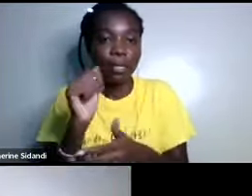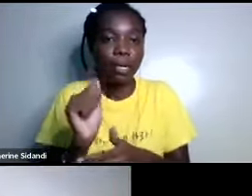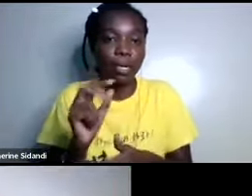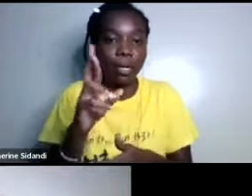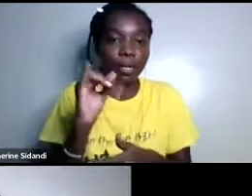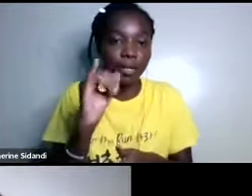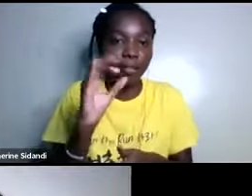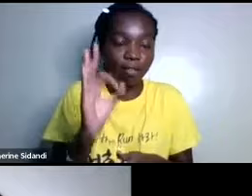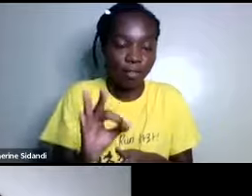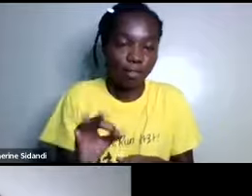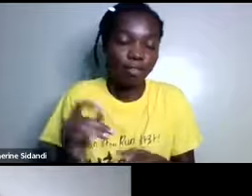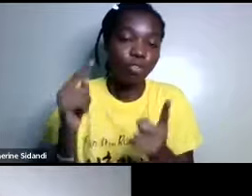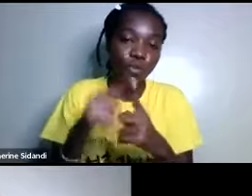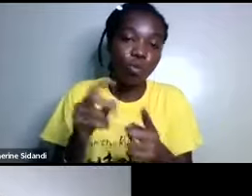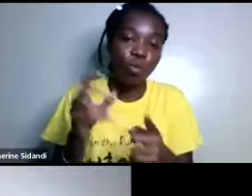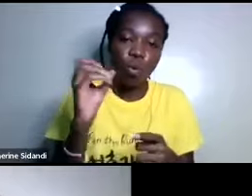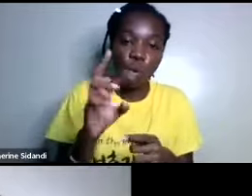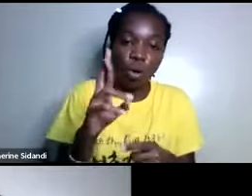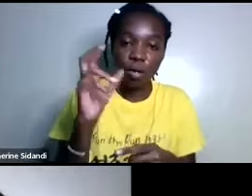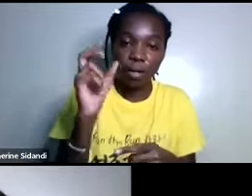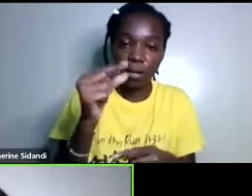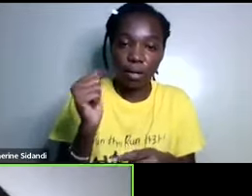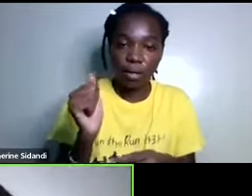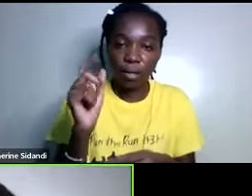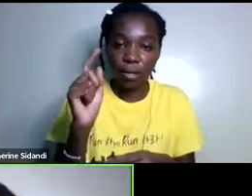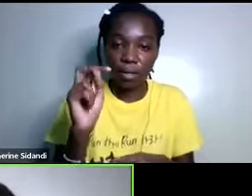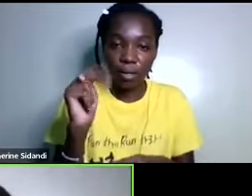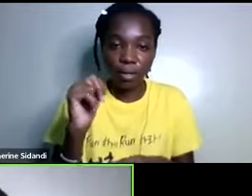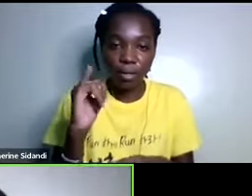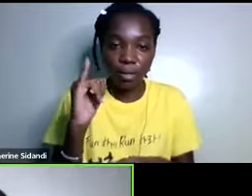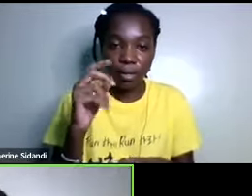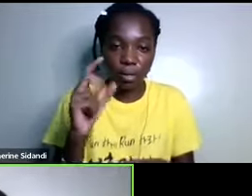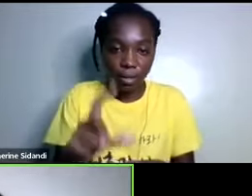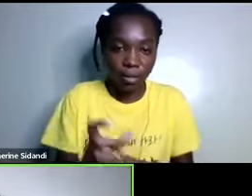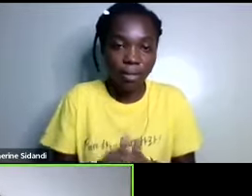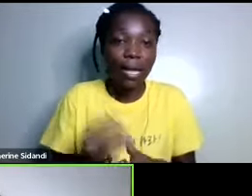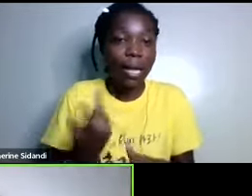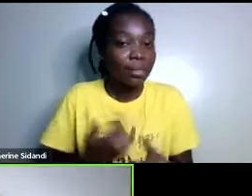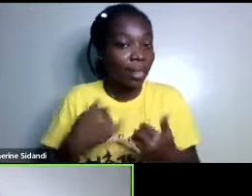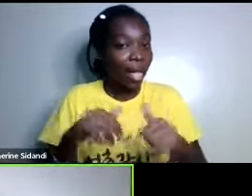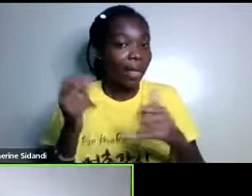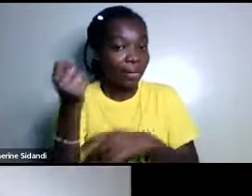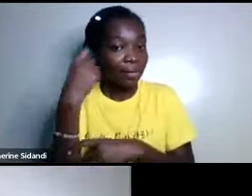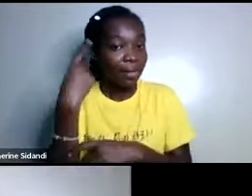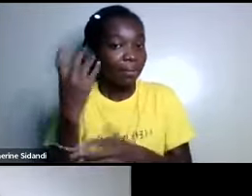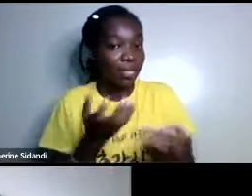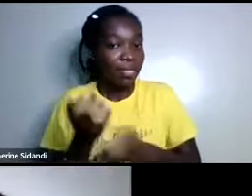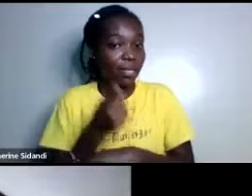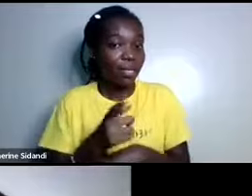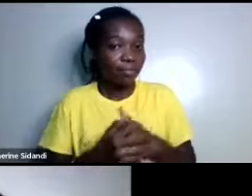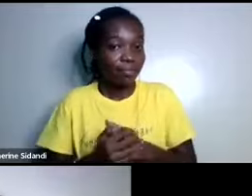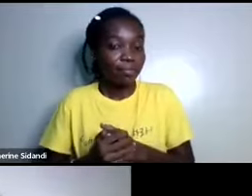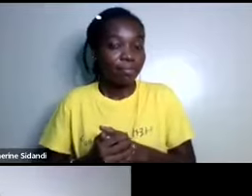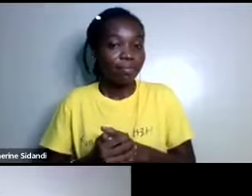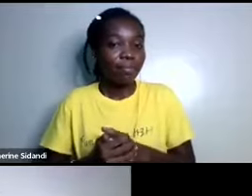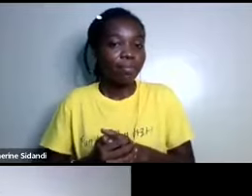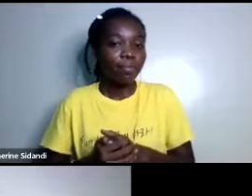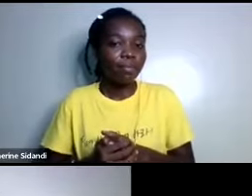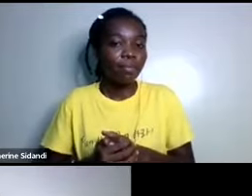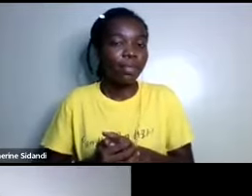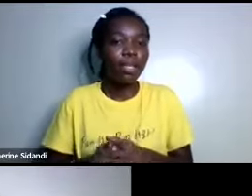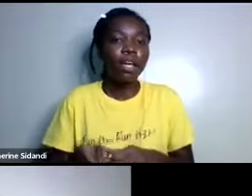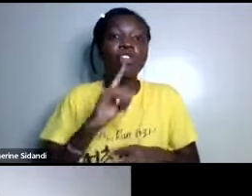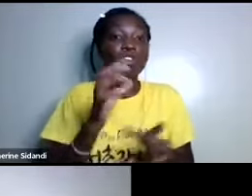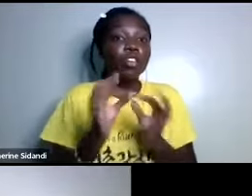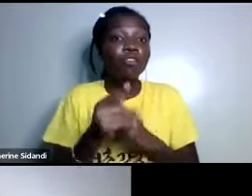Okay, me and Madhangani are here trying to understand this business. So if you want to generate sales